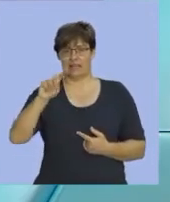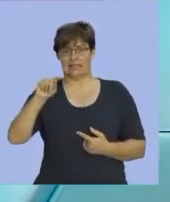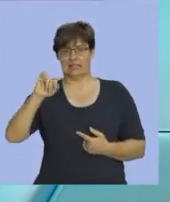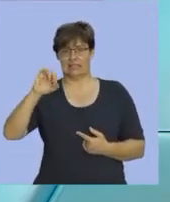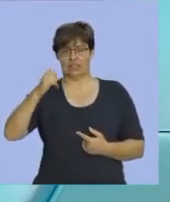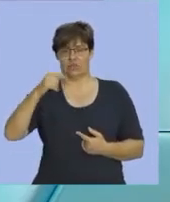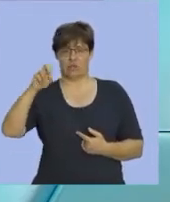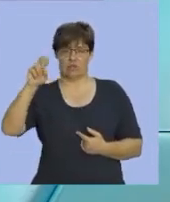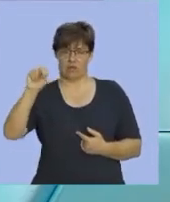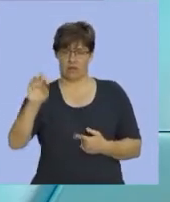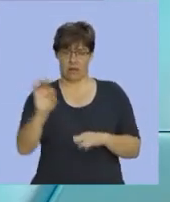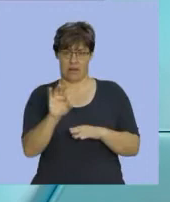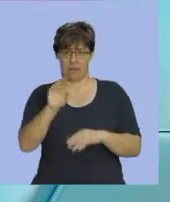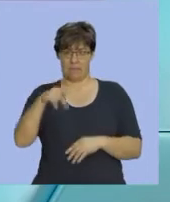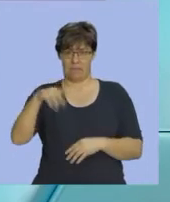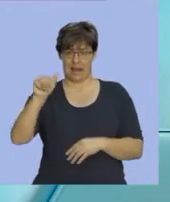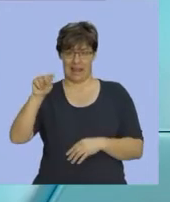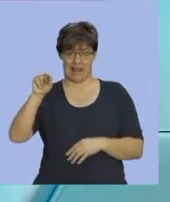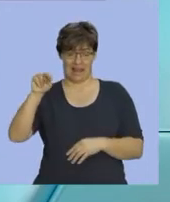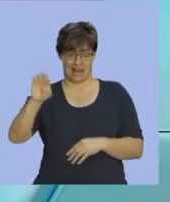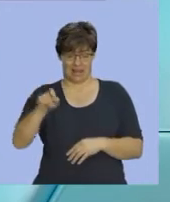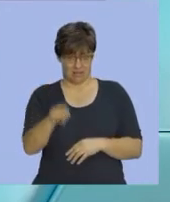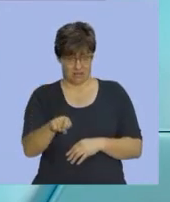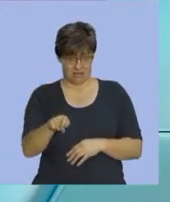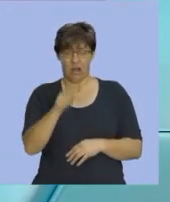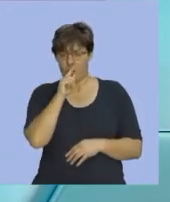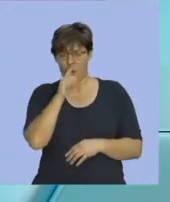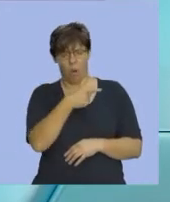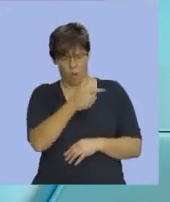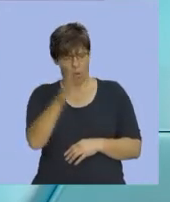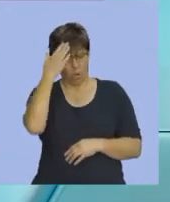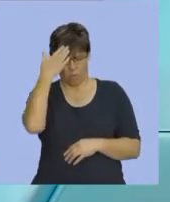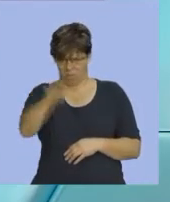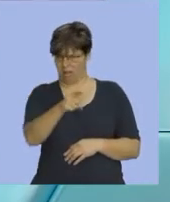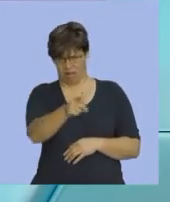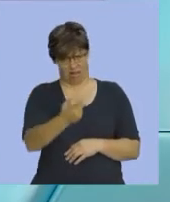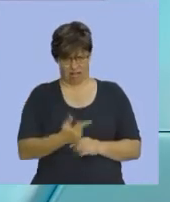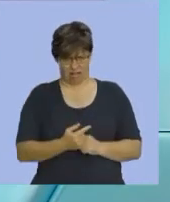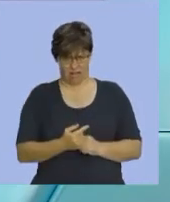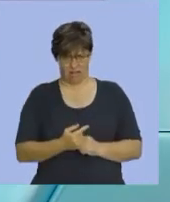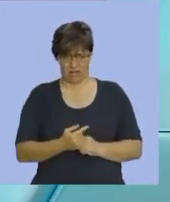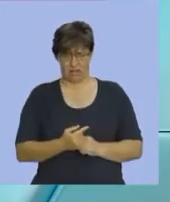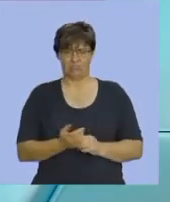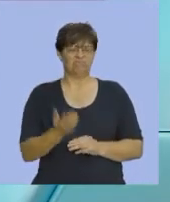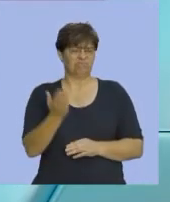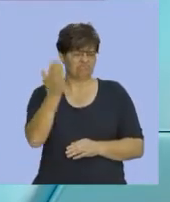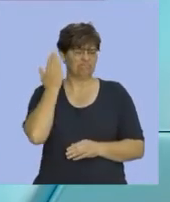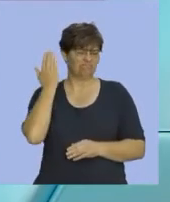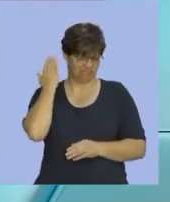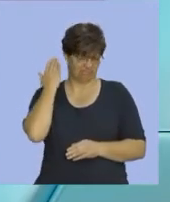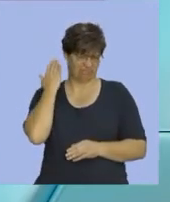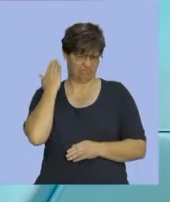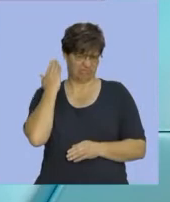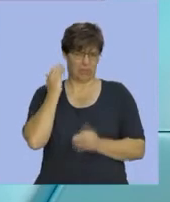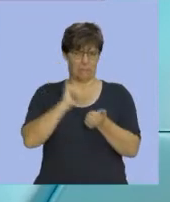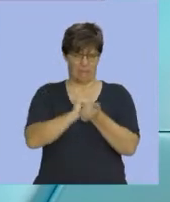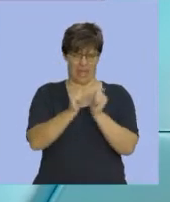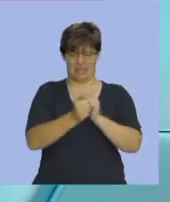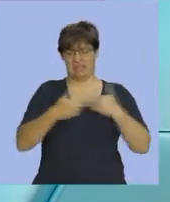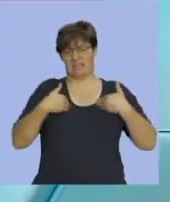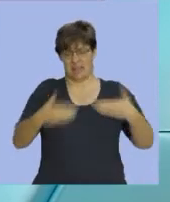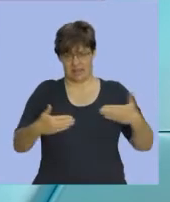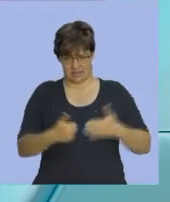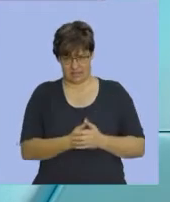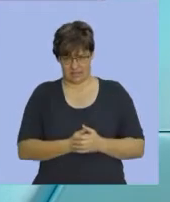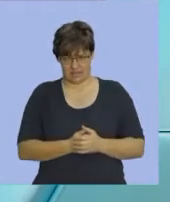is actually one thing that we all really know from an early stage of doing our